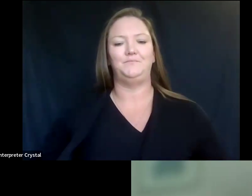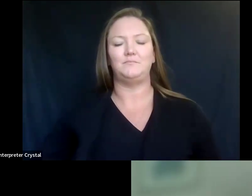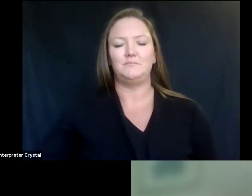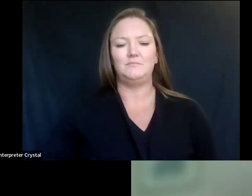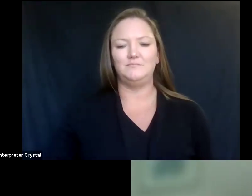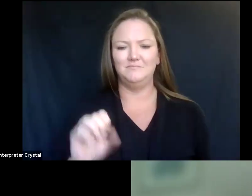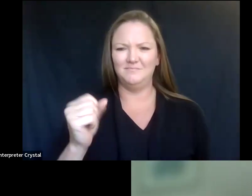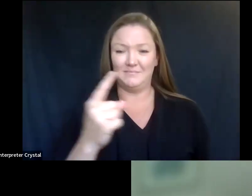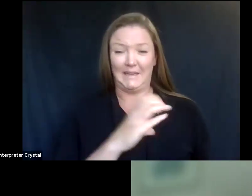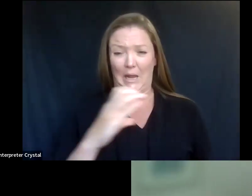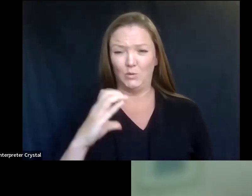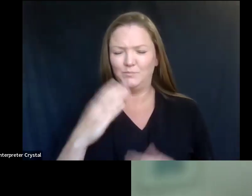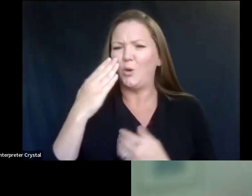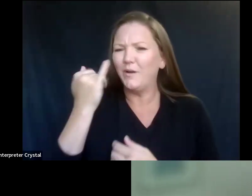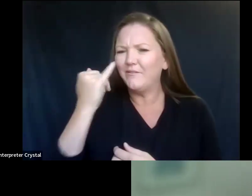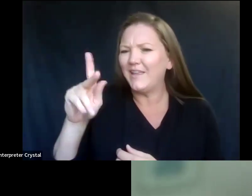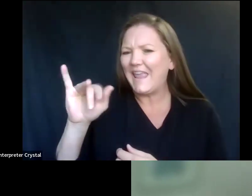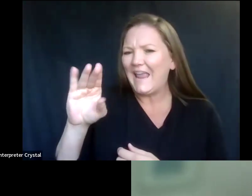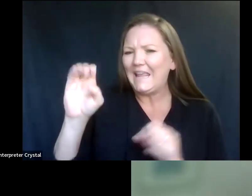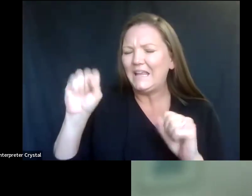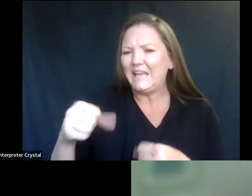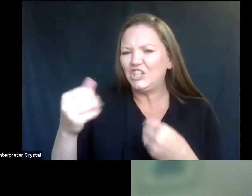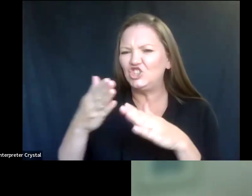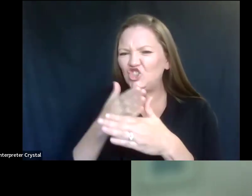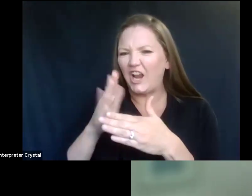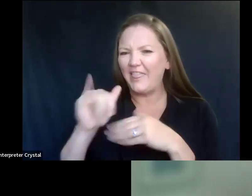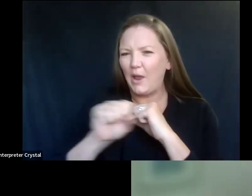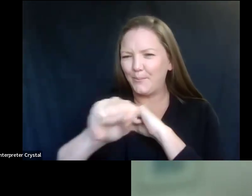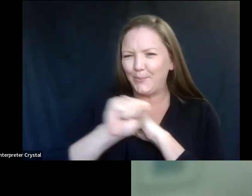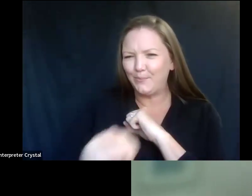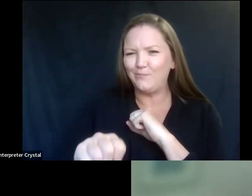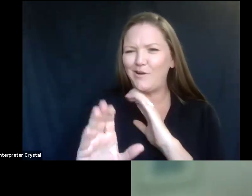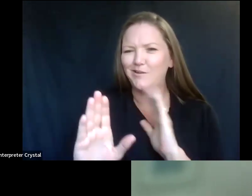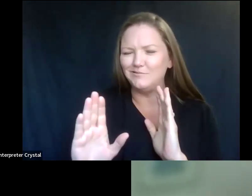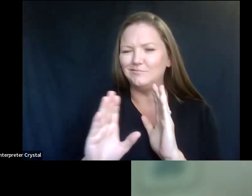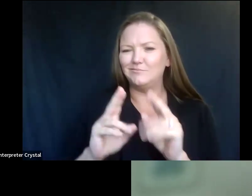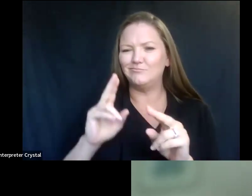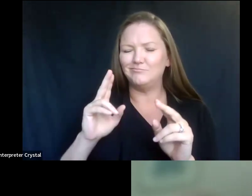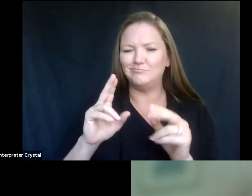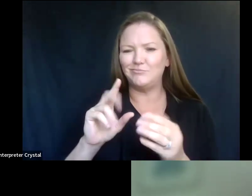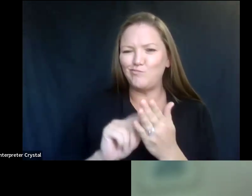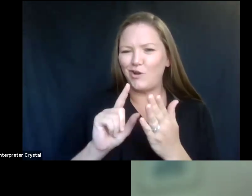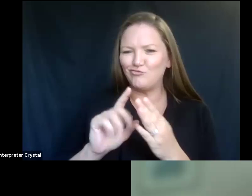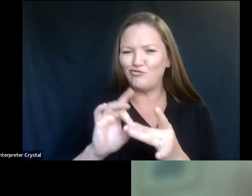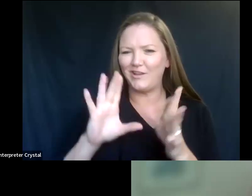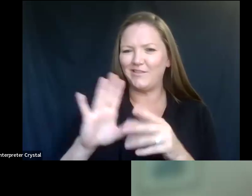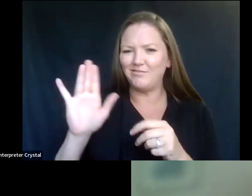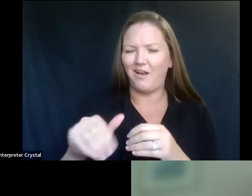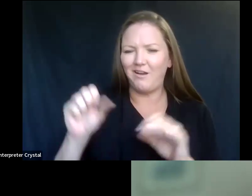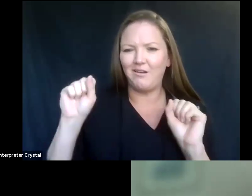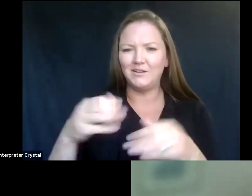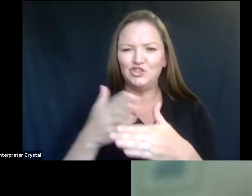the press release if you've missed this, we can. So as I'm talking, we can share with you the press release in a